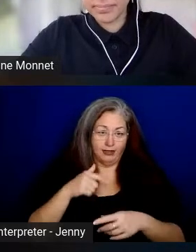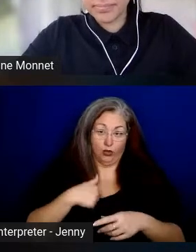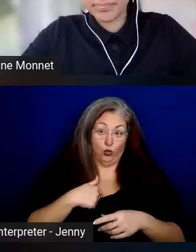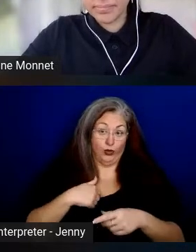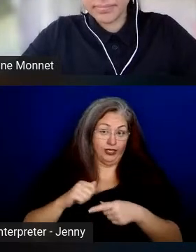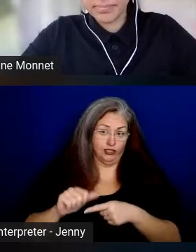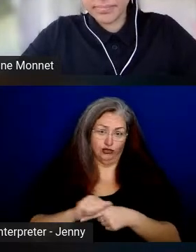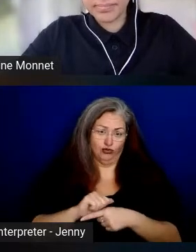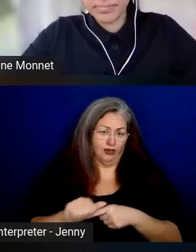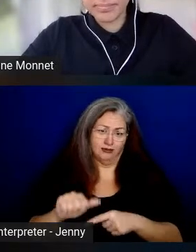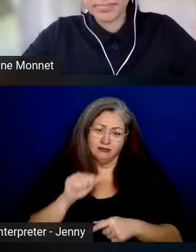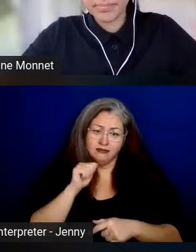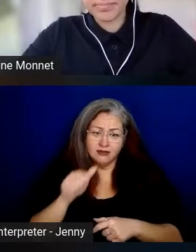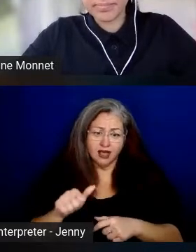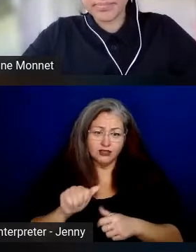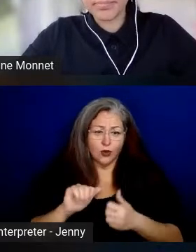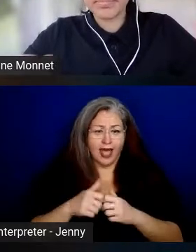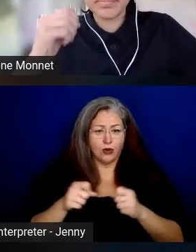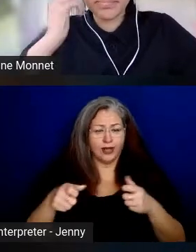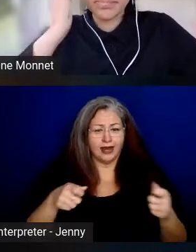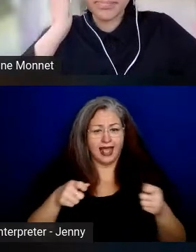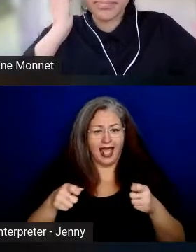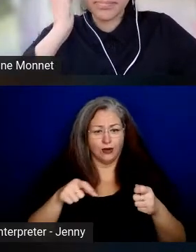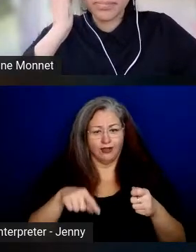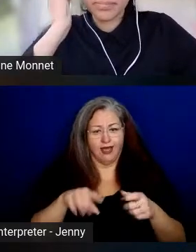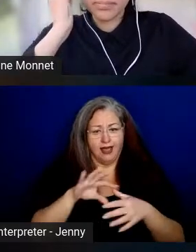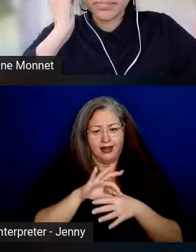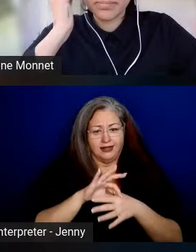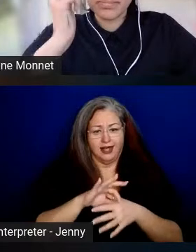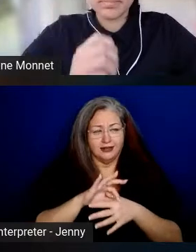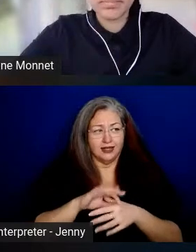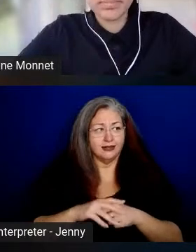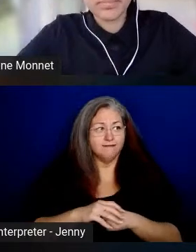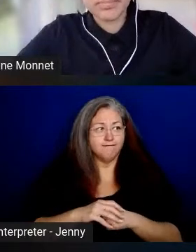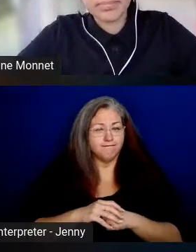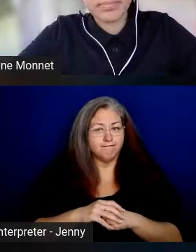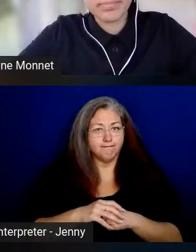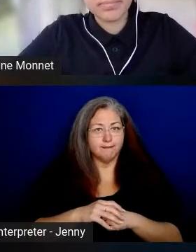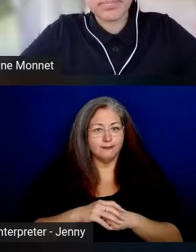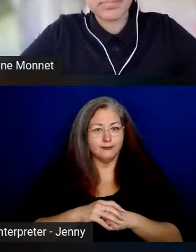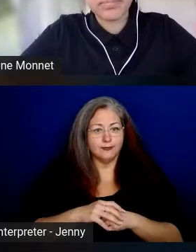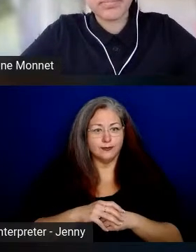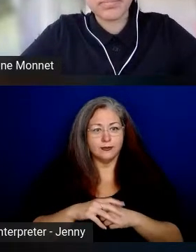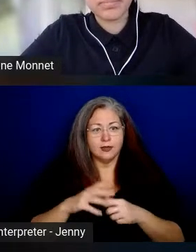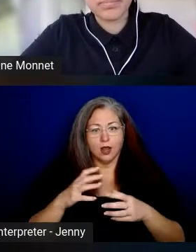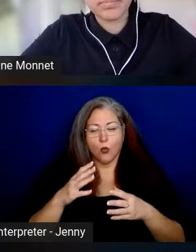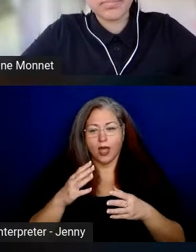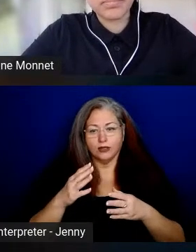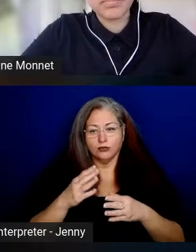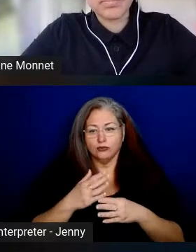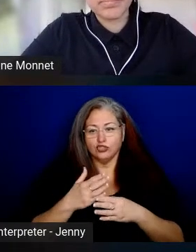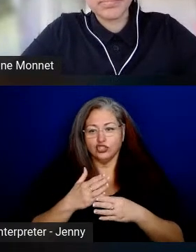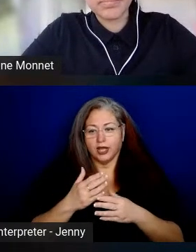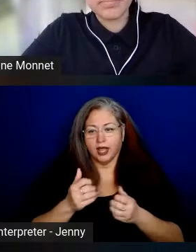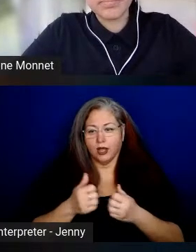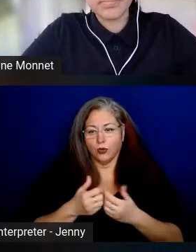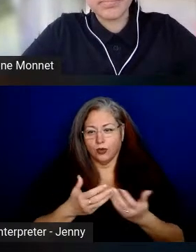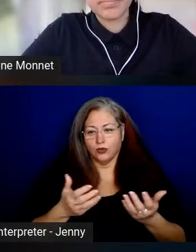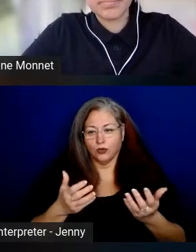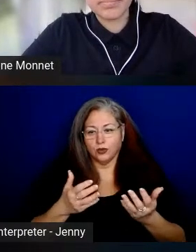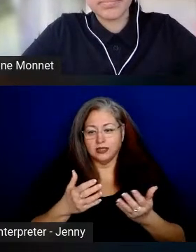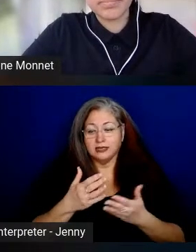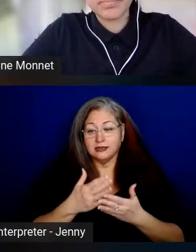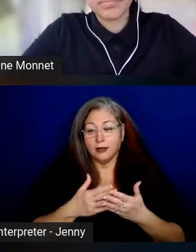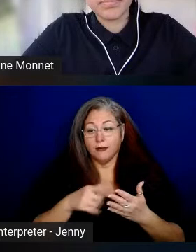So how do we handle this content? And I'm just going to share that for us, some of the